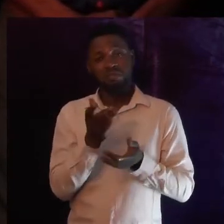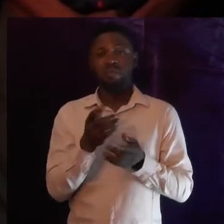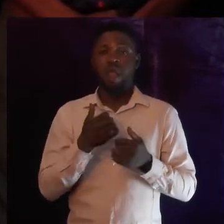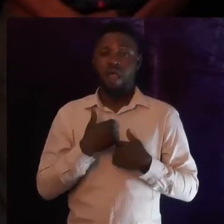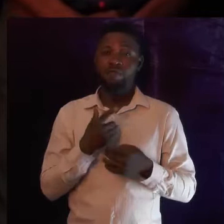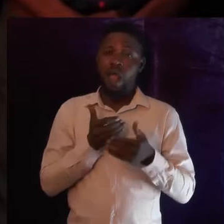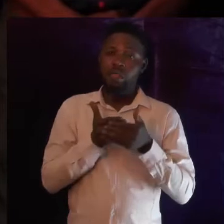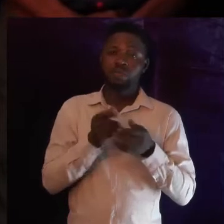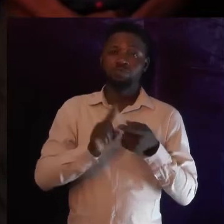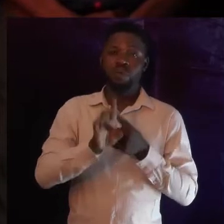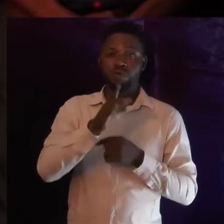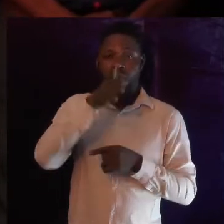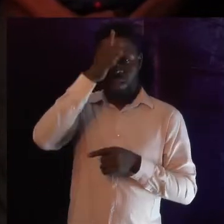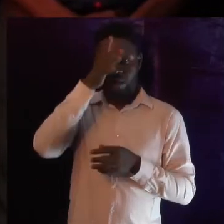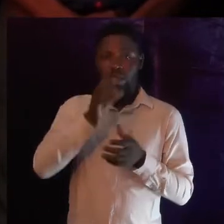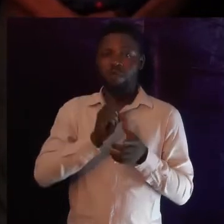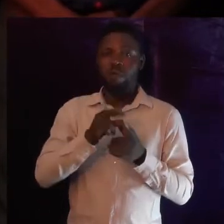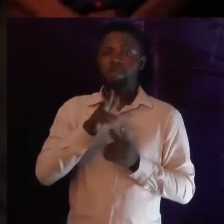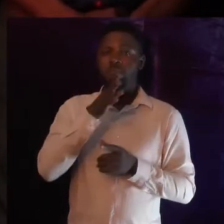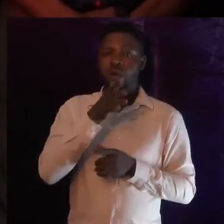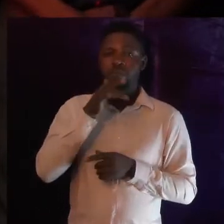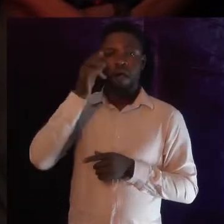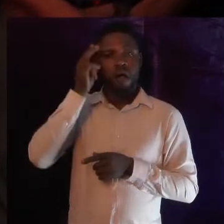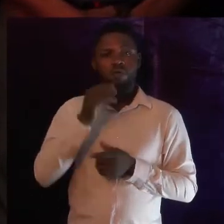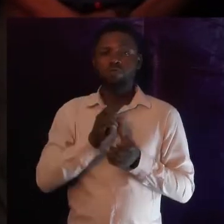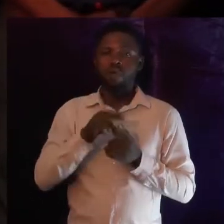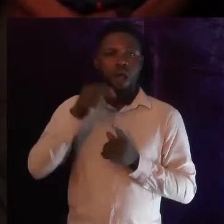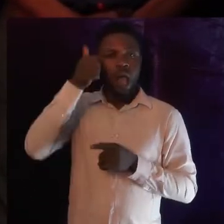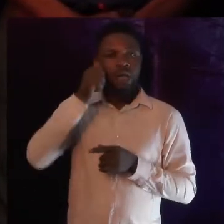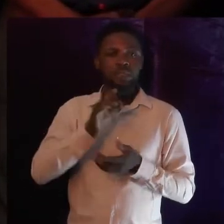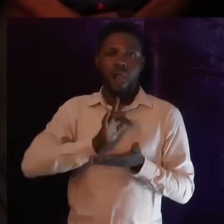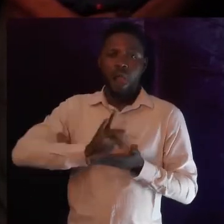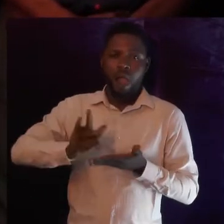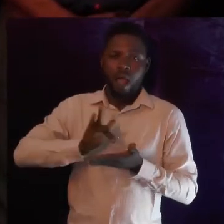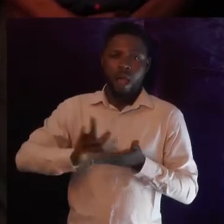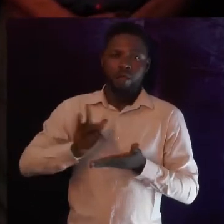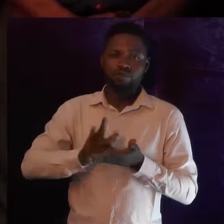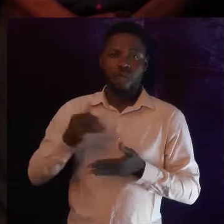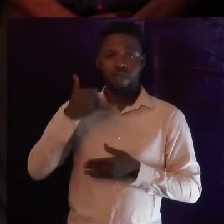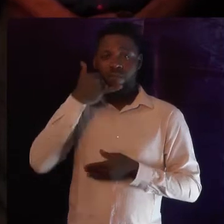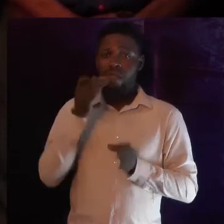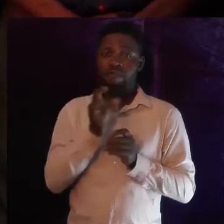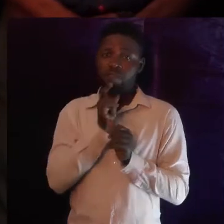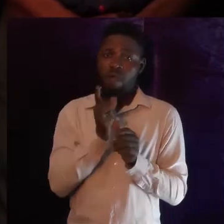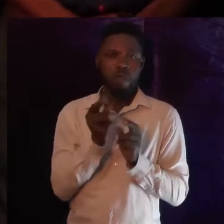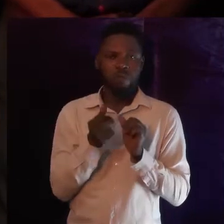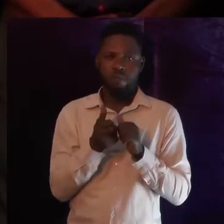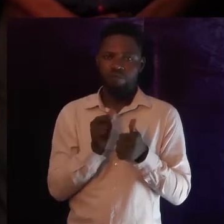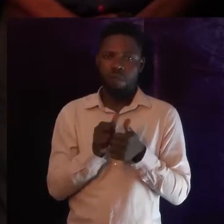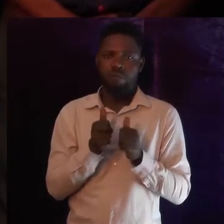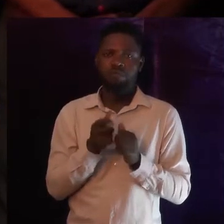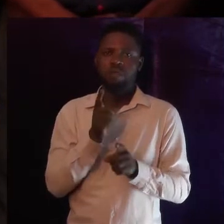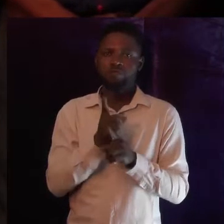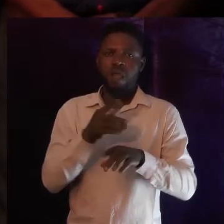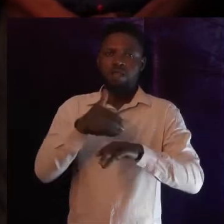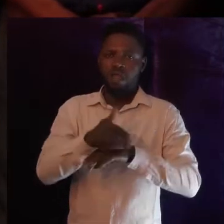is provided you have access to your daddy's, your mommy's, uncle's or auntie's Android phone. If not,